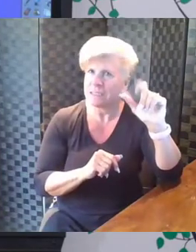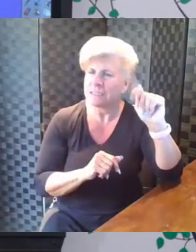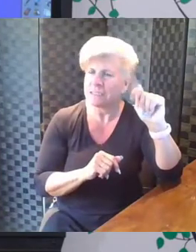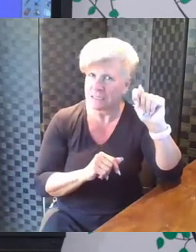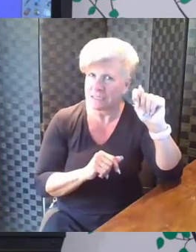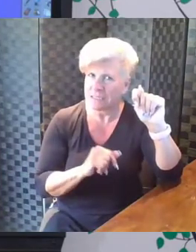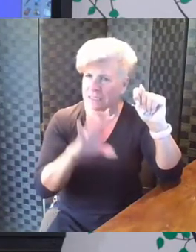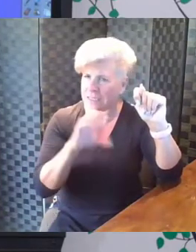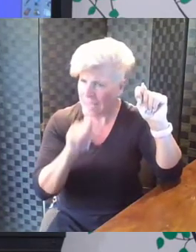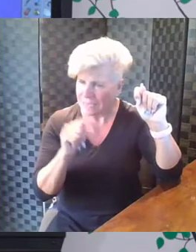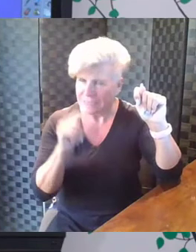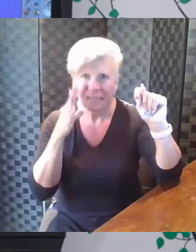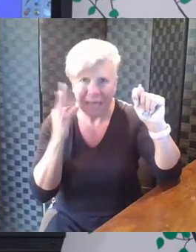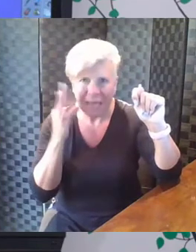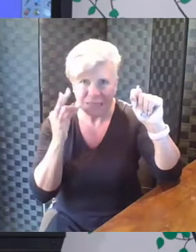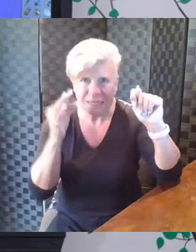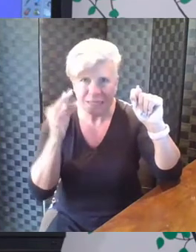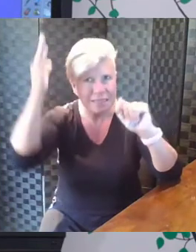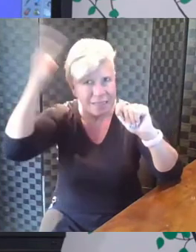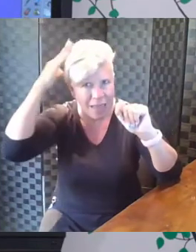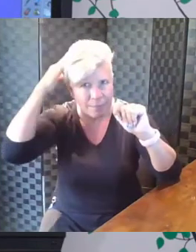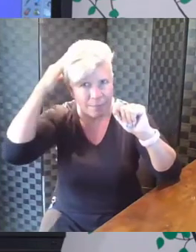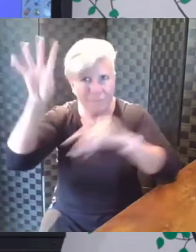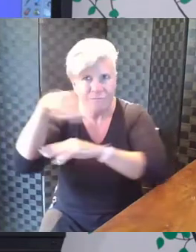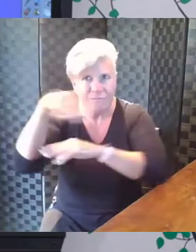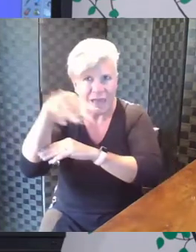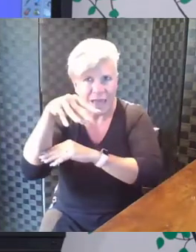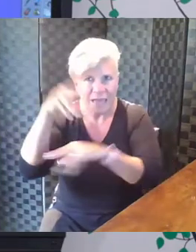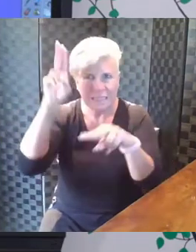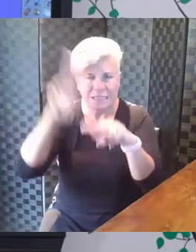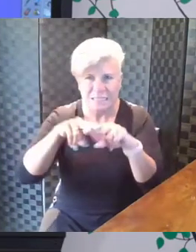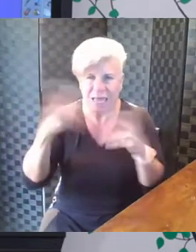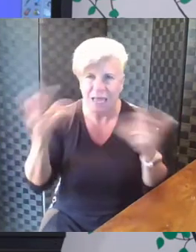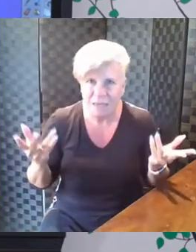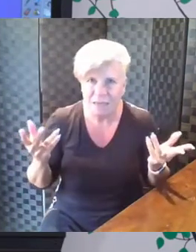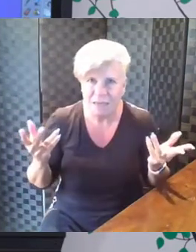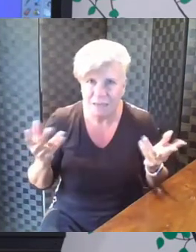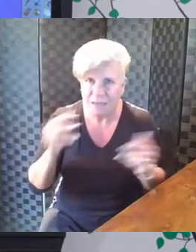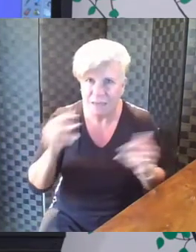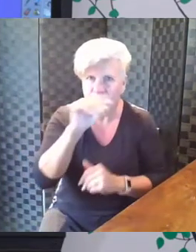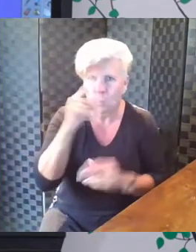Which one ends like at? Is it cap, fan, or sat?